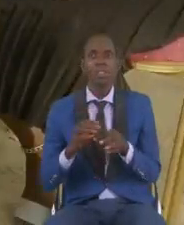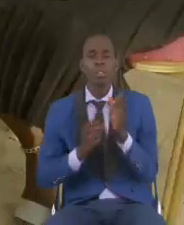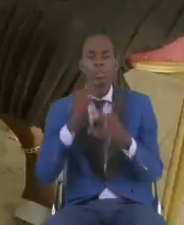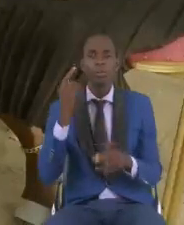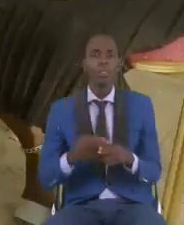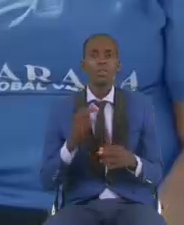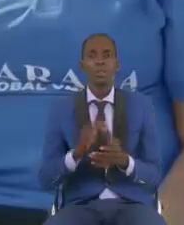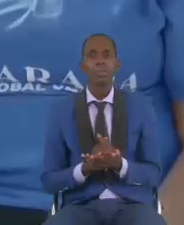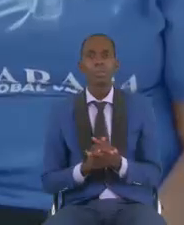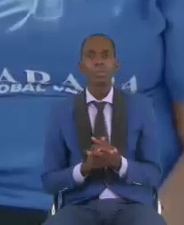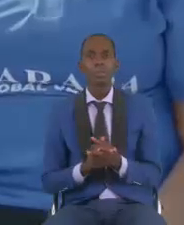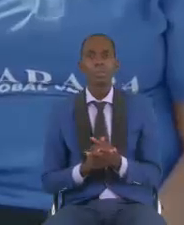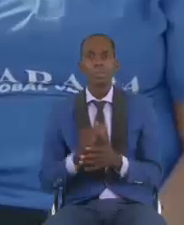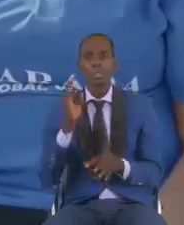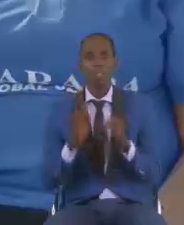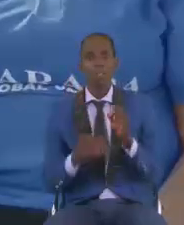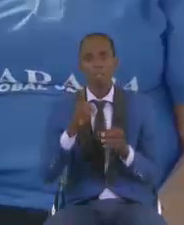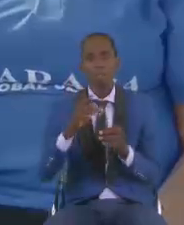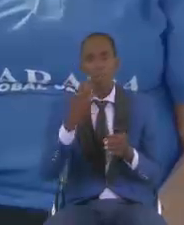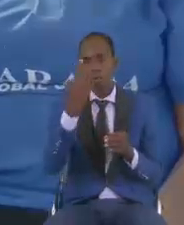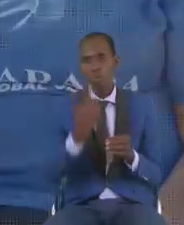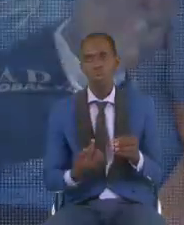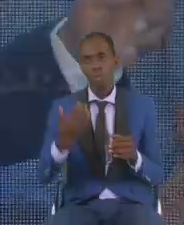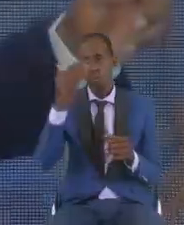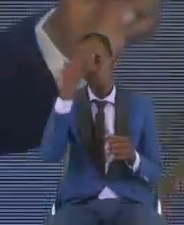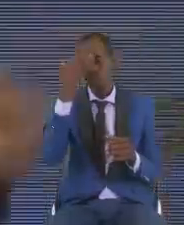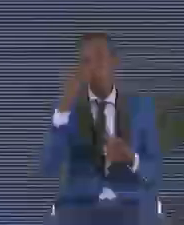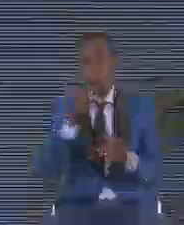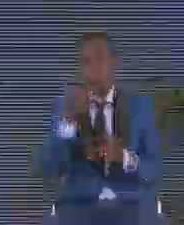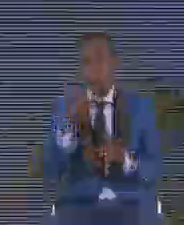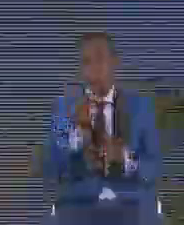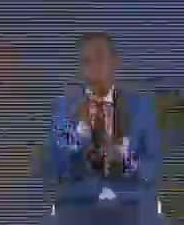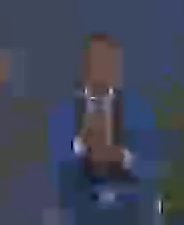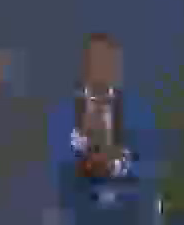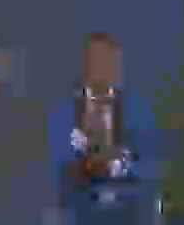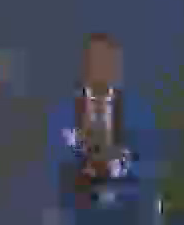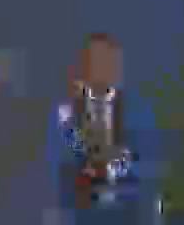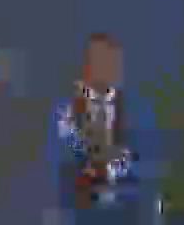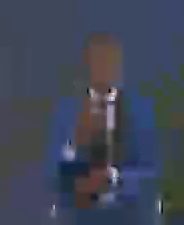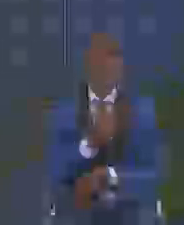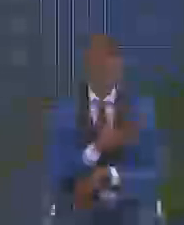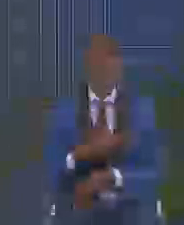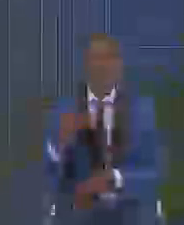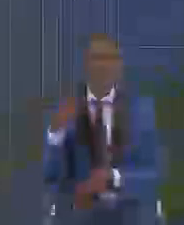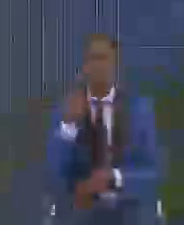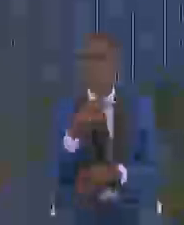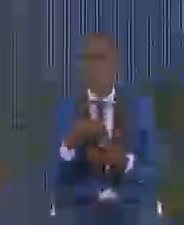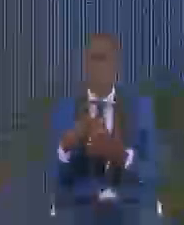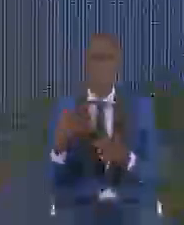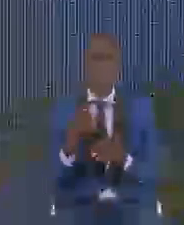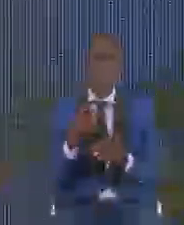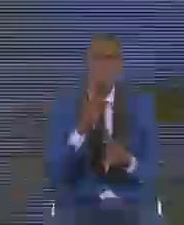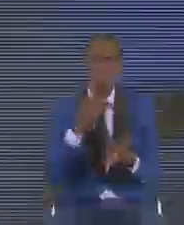yours. If thou only knew the gift of God, and who it is that says unto